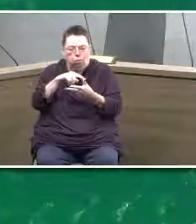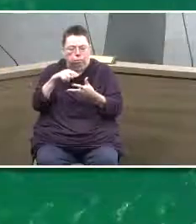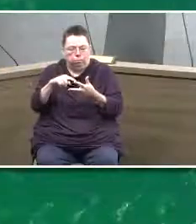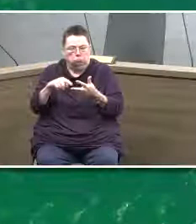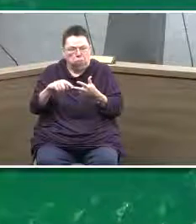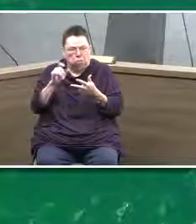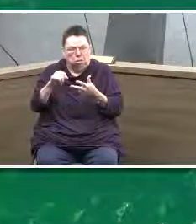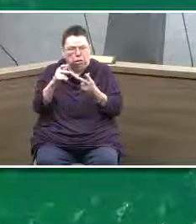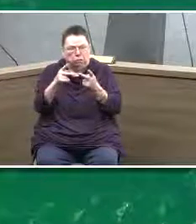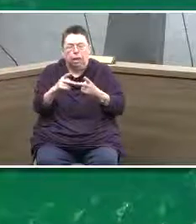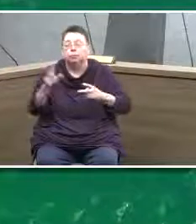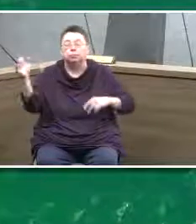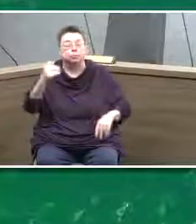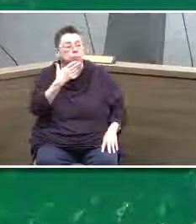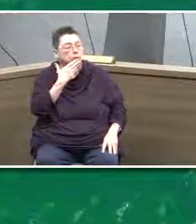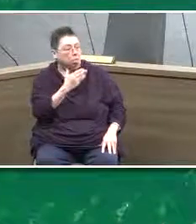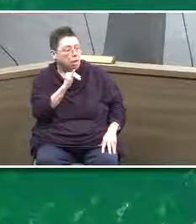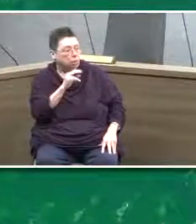Thank you, Jenny. Good morning.